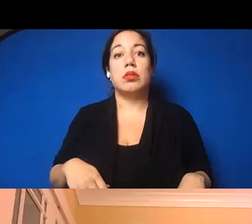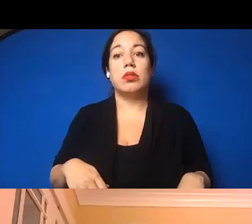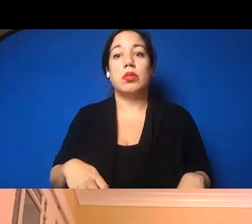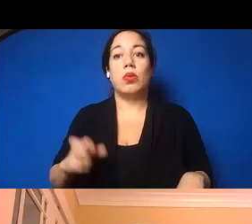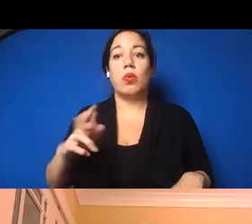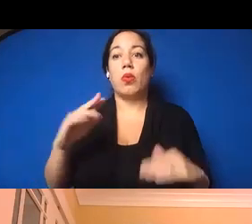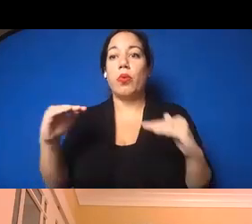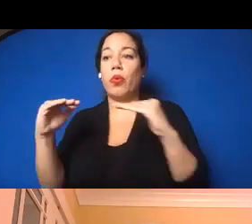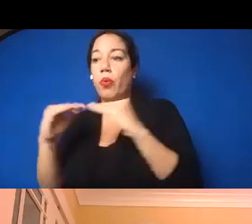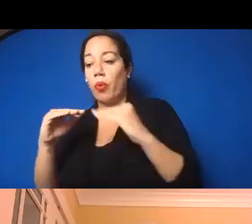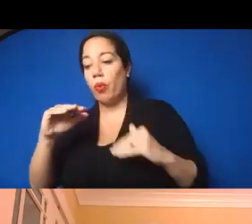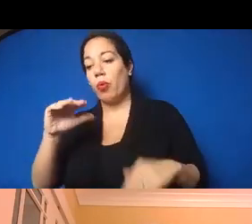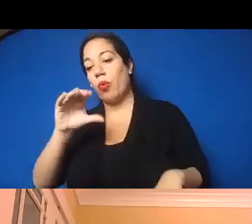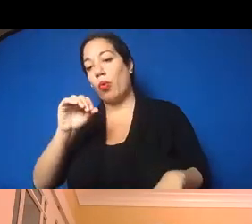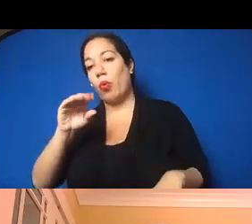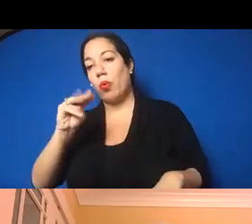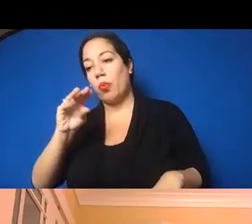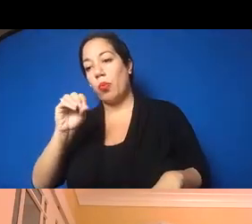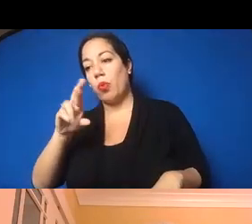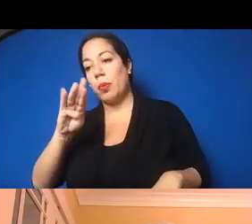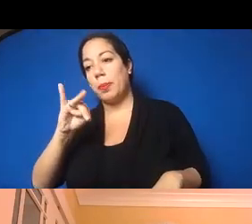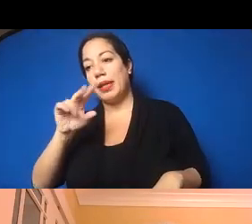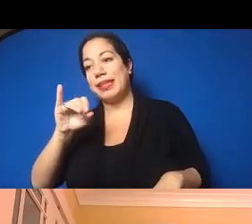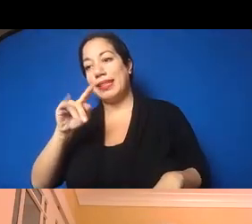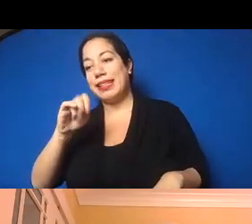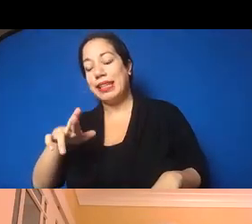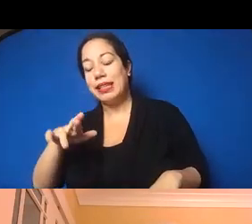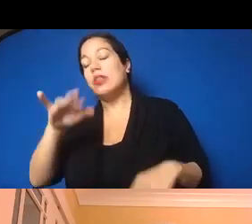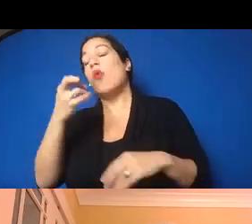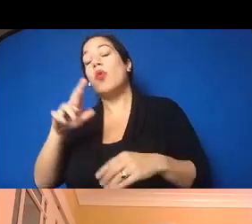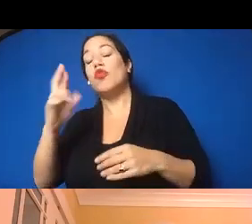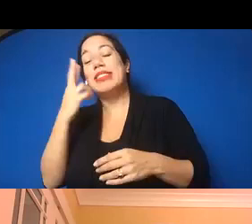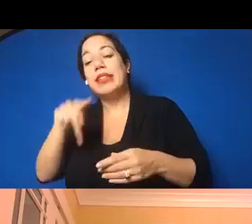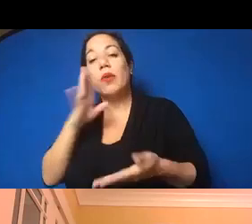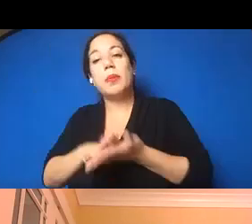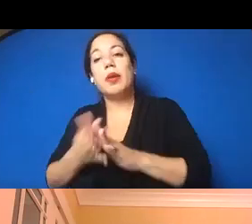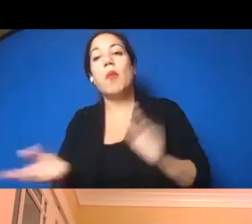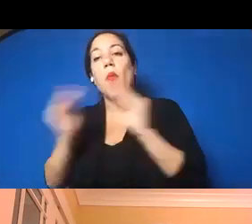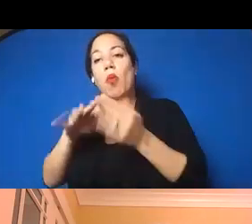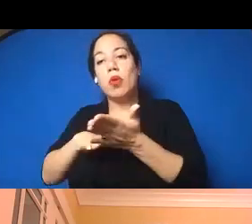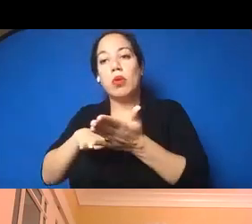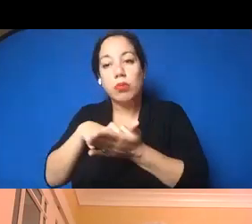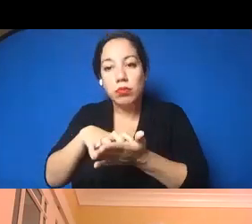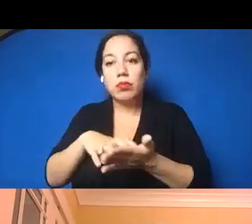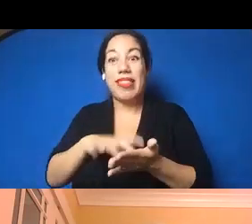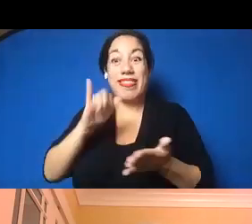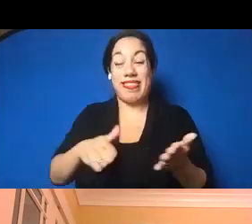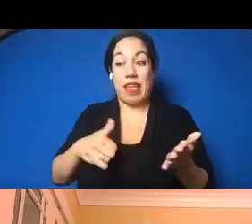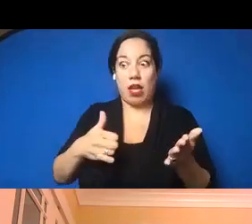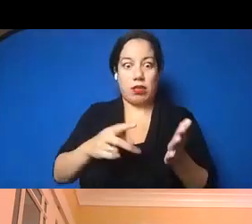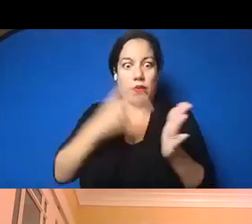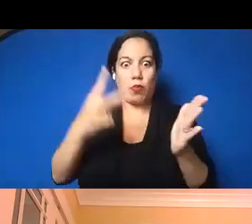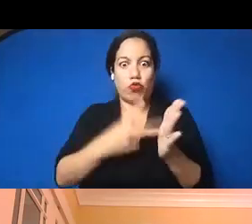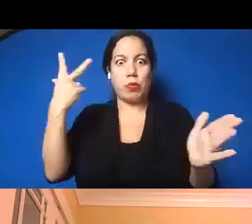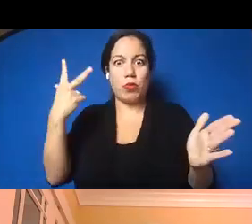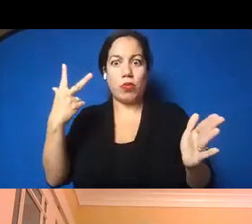or things that might make them more vulnerable, that rate increases to 2 to 3 times as much. So we're talking about